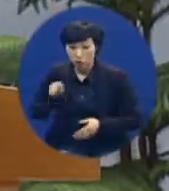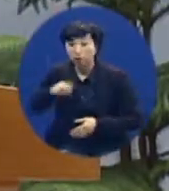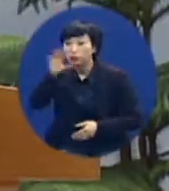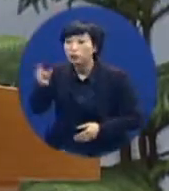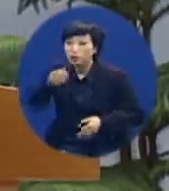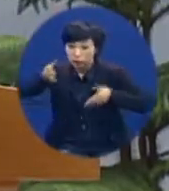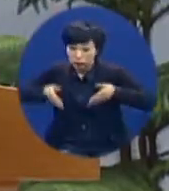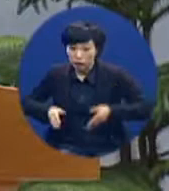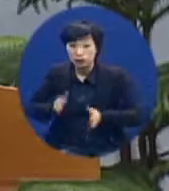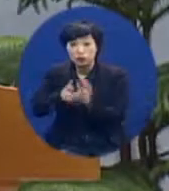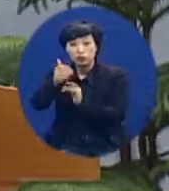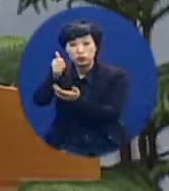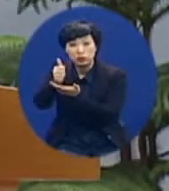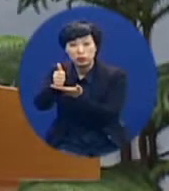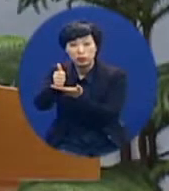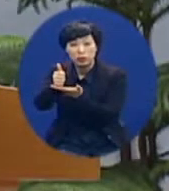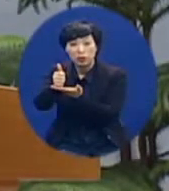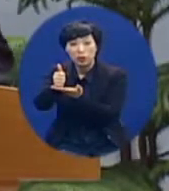innocent.